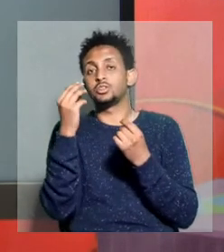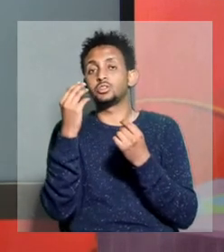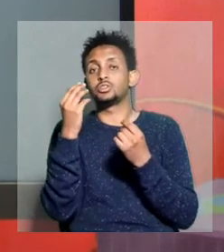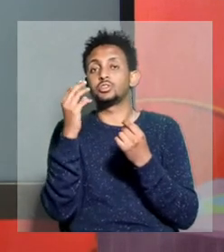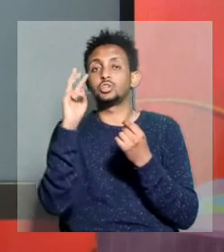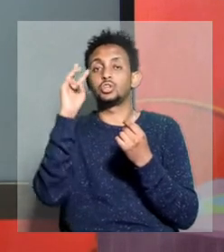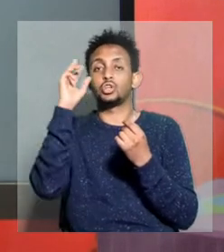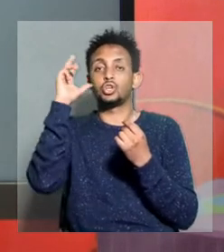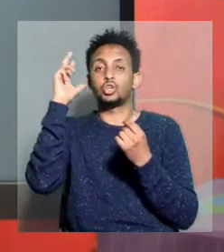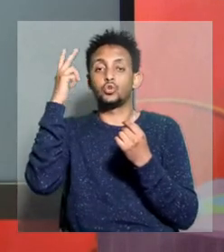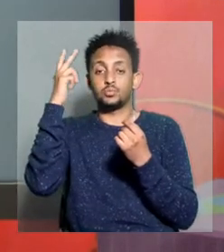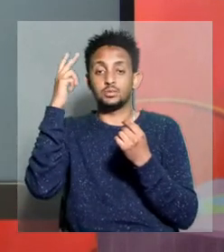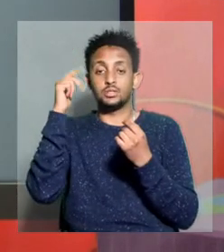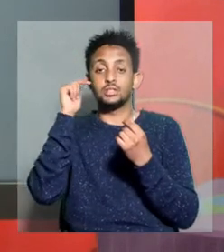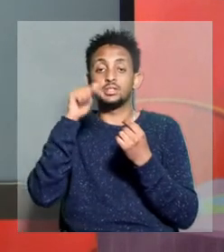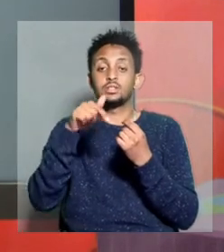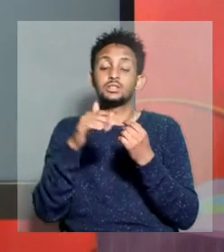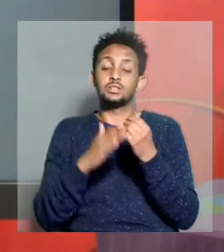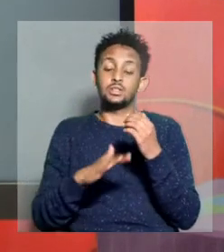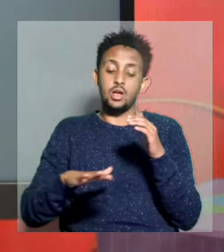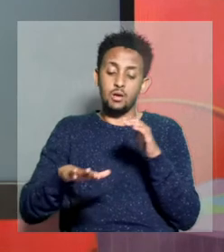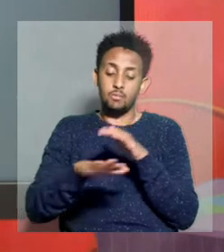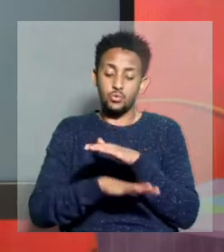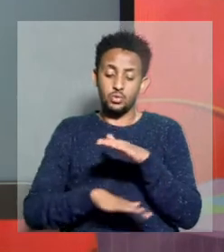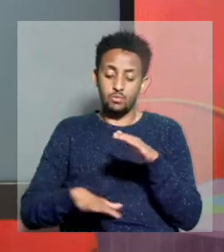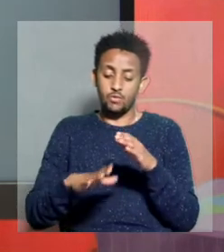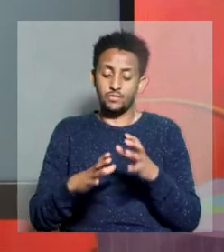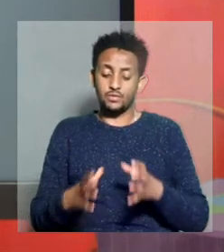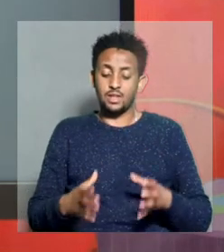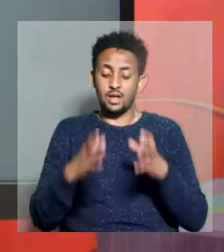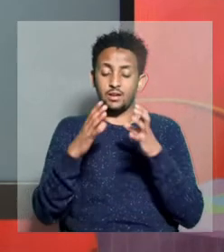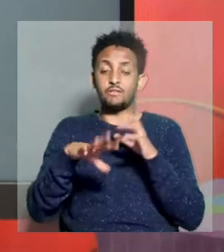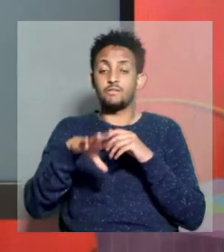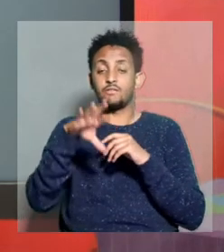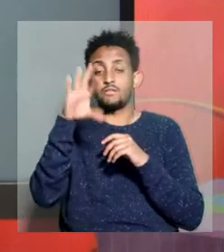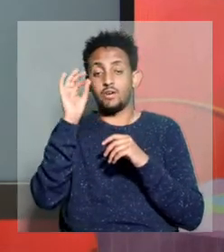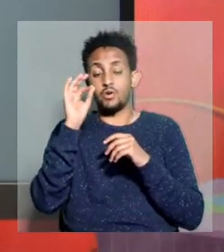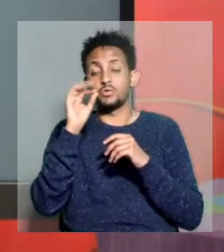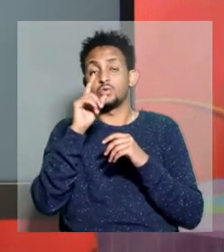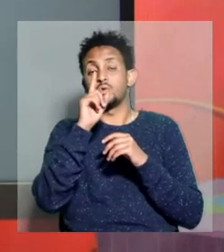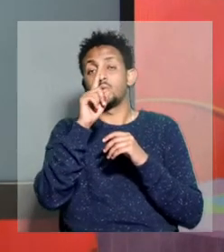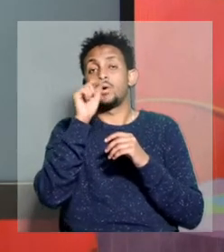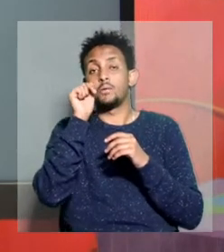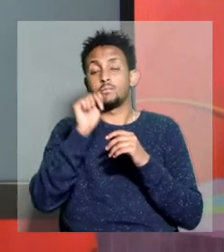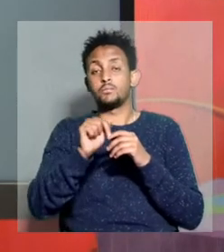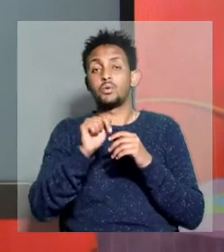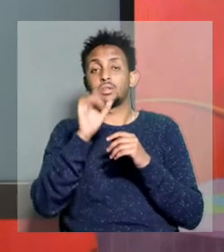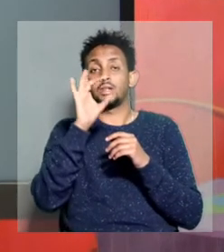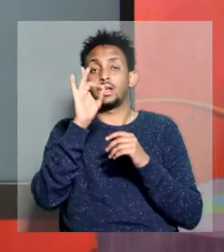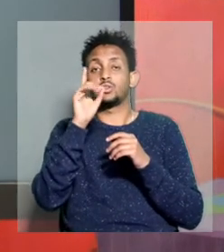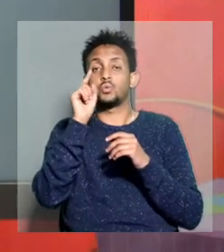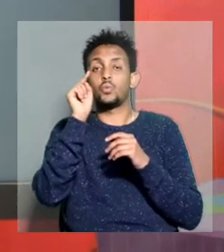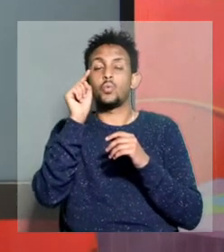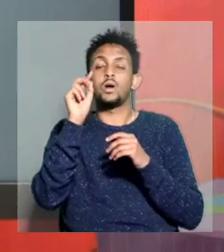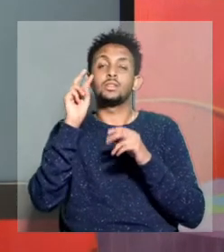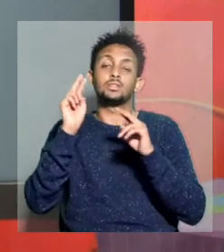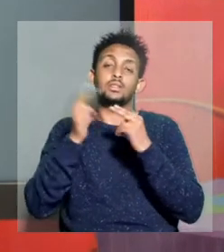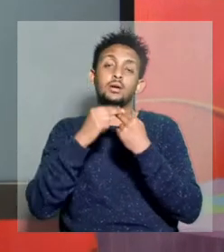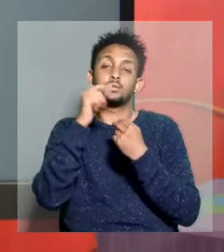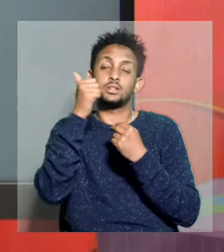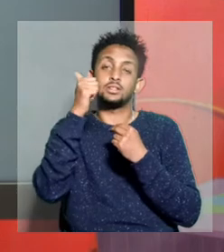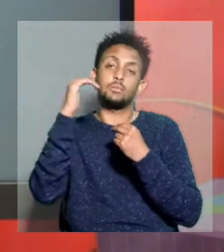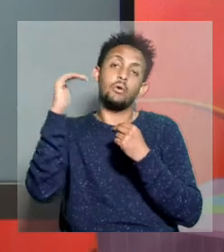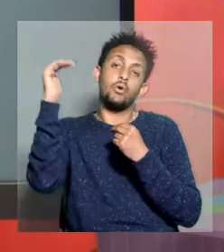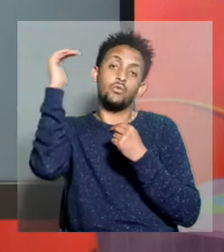If the absolute pressure at the bottom of the tank is found to be 1.81 times 10 to the power of